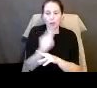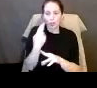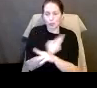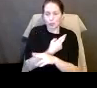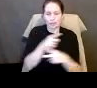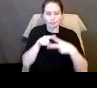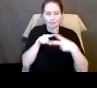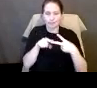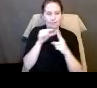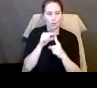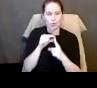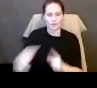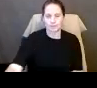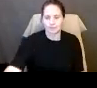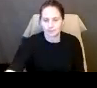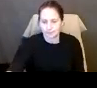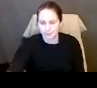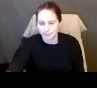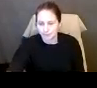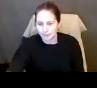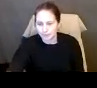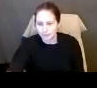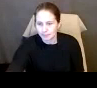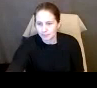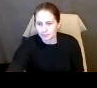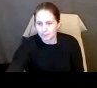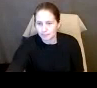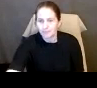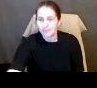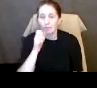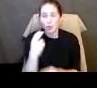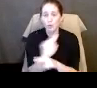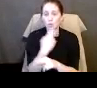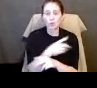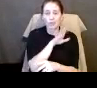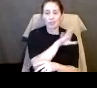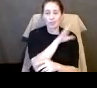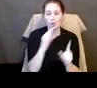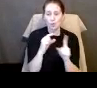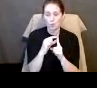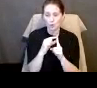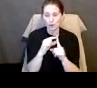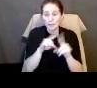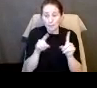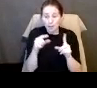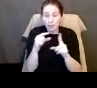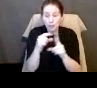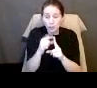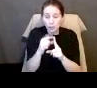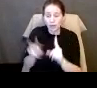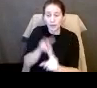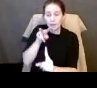of these words. They don't use the word Menenu and they don't use the word Hetem. But these words are applied